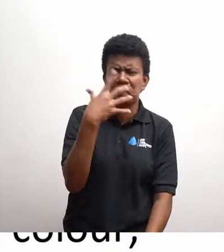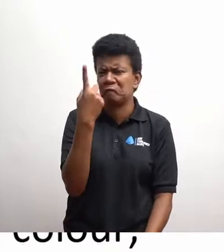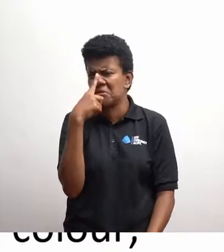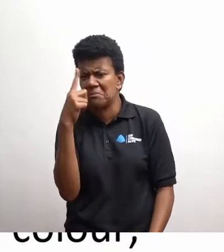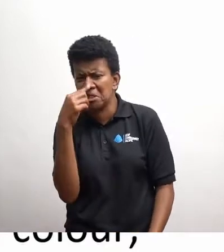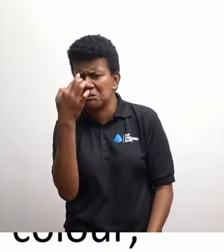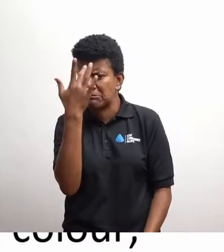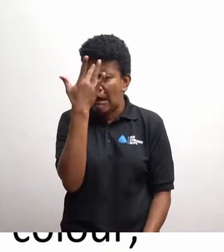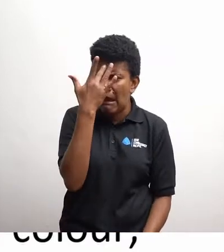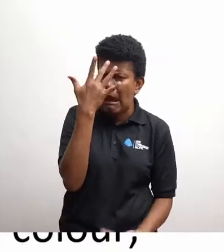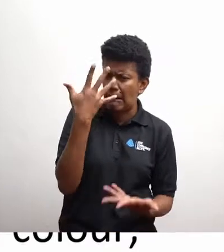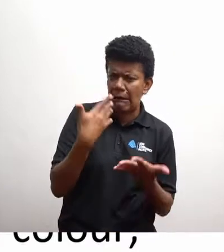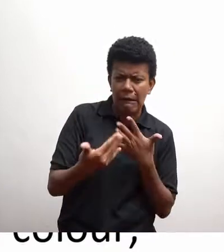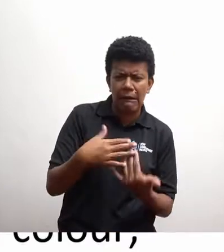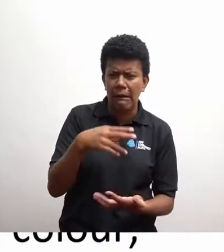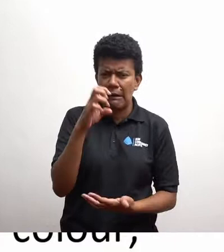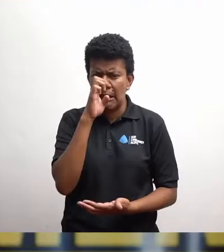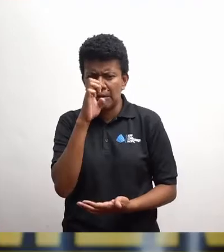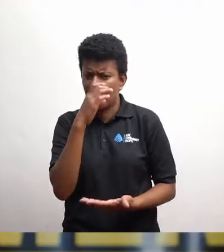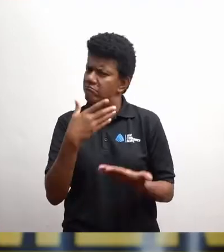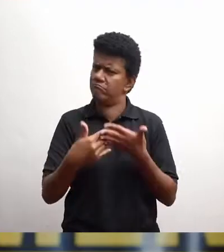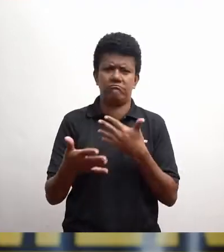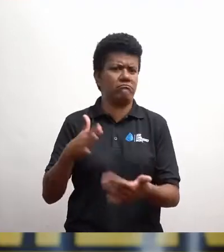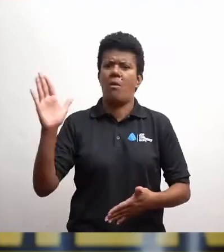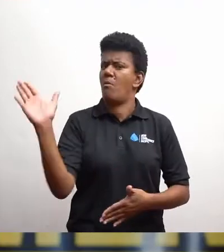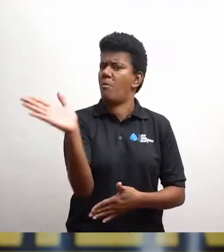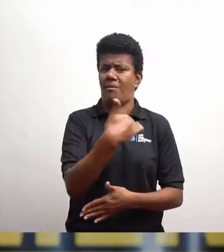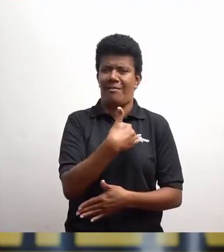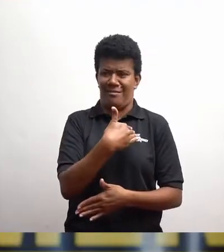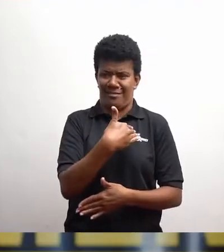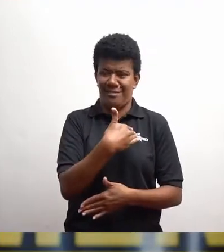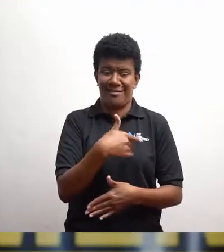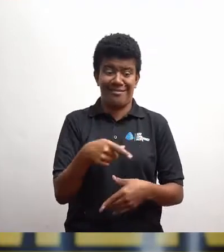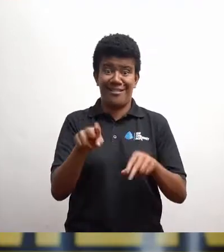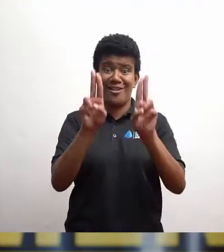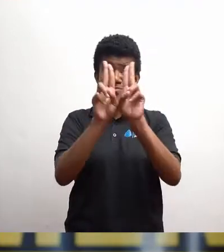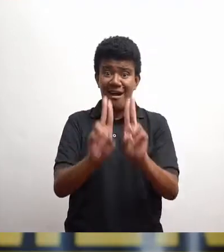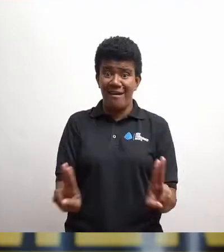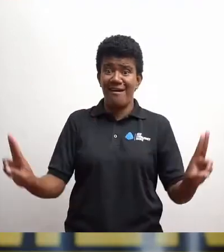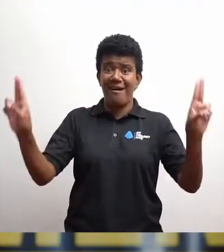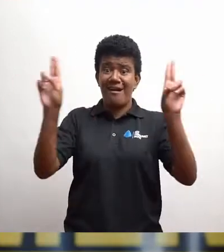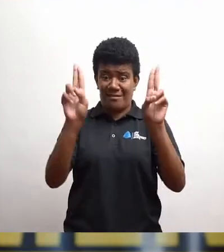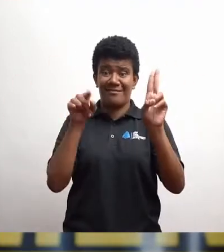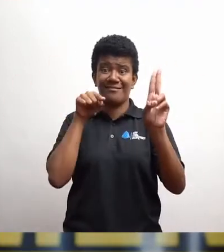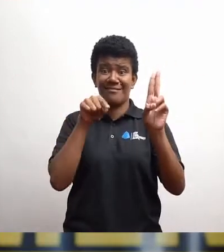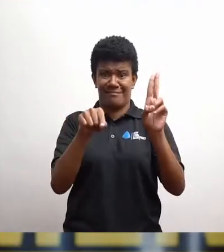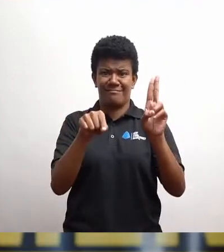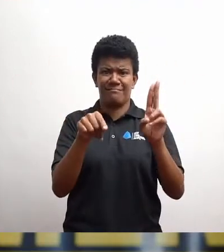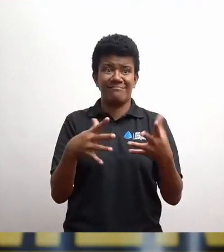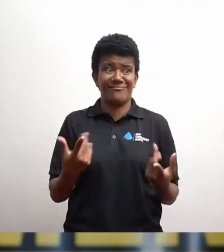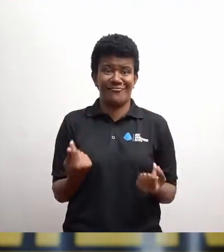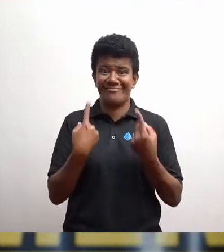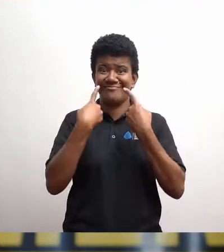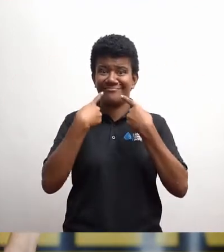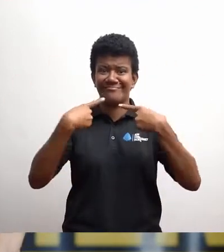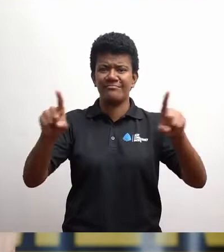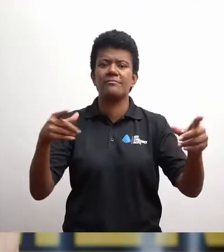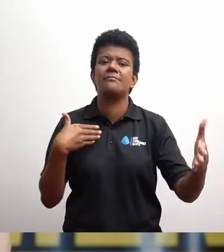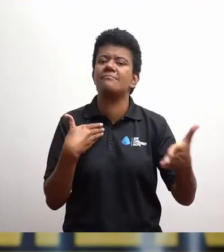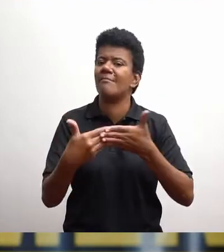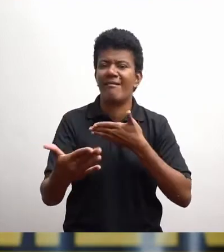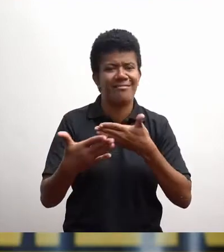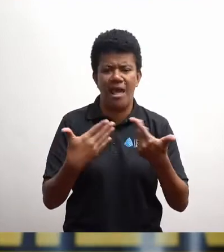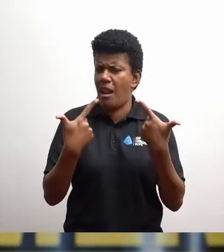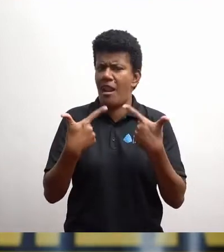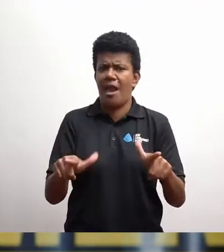language in there, in the Universal Declaration, is very important, or any other status, right? So some things that